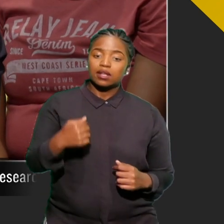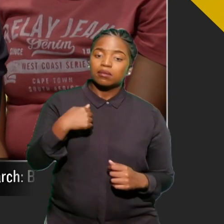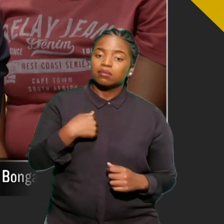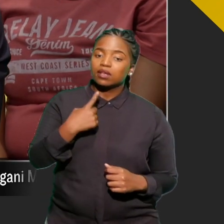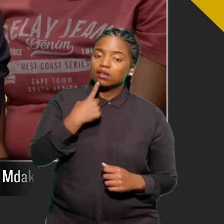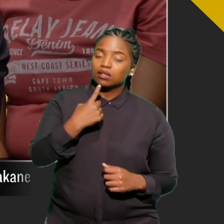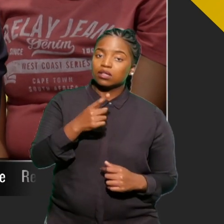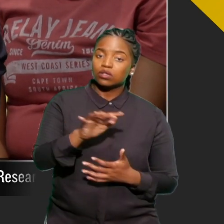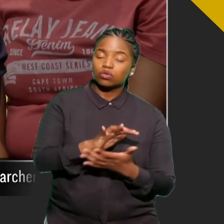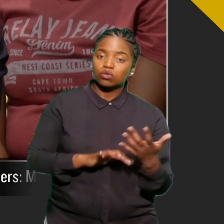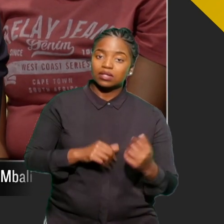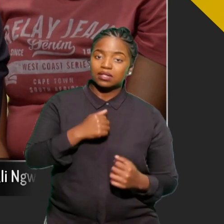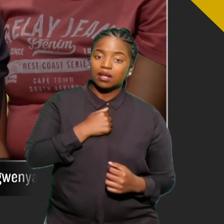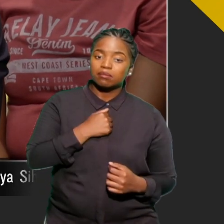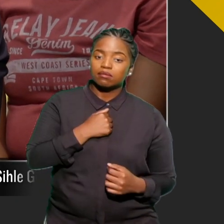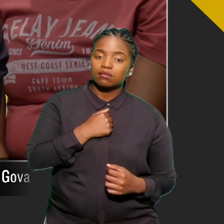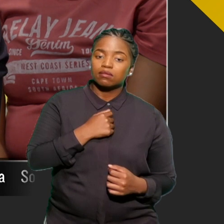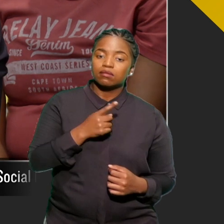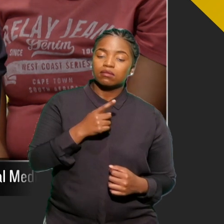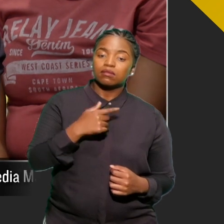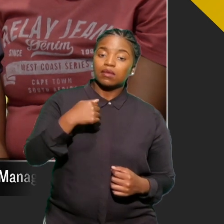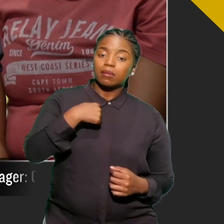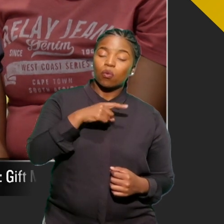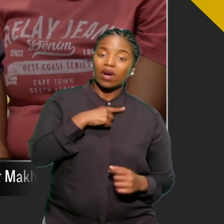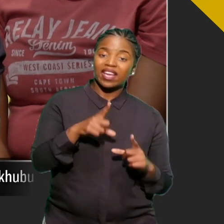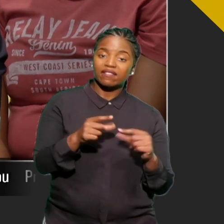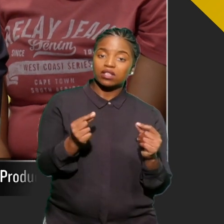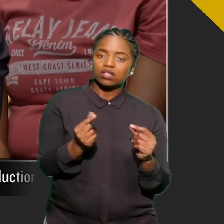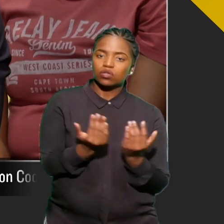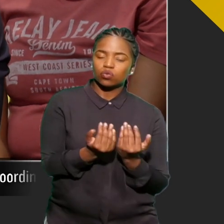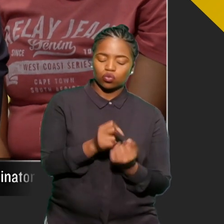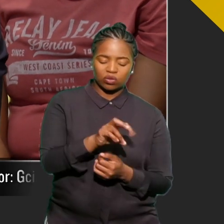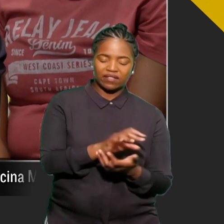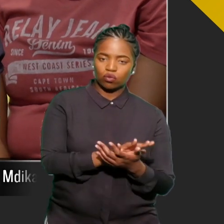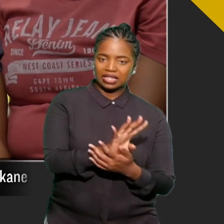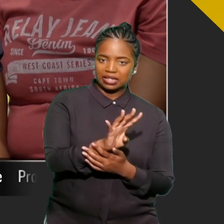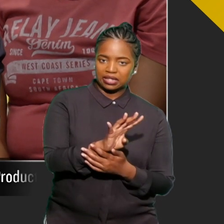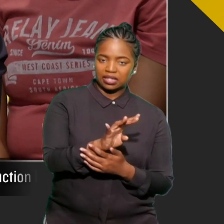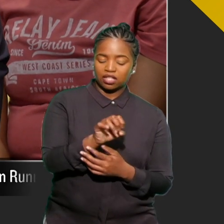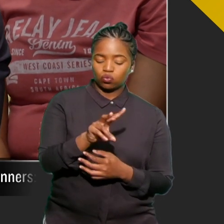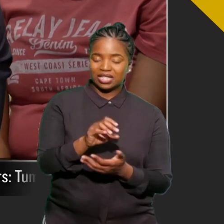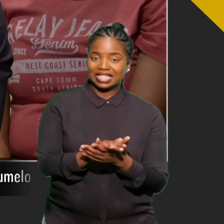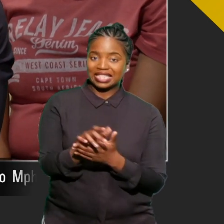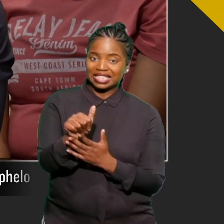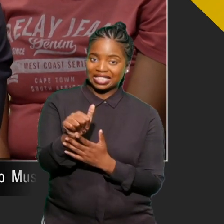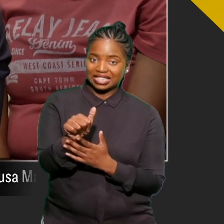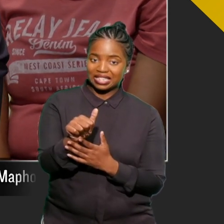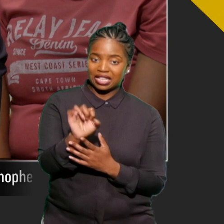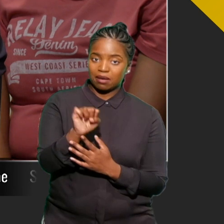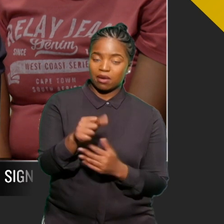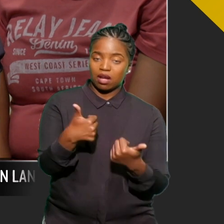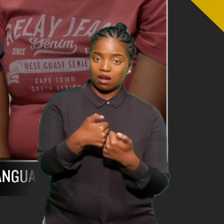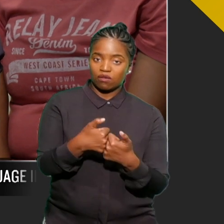you my story first. When I was, because I finished school in 2014. Yeah. Then 2016, my